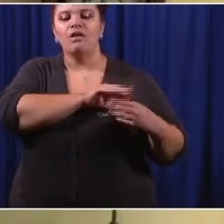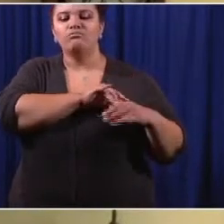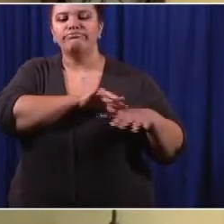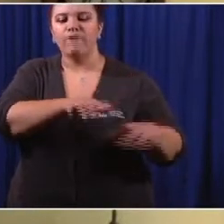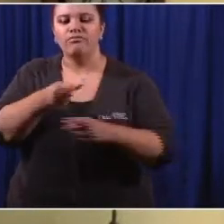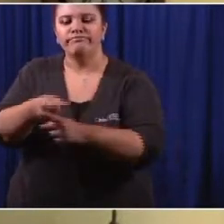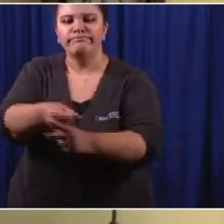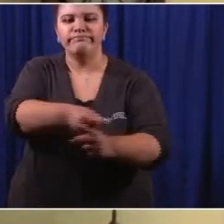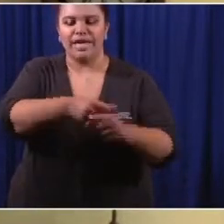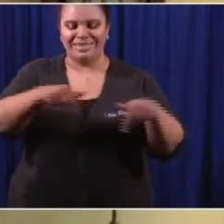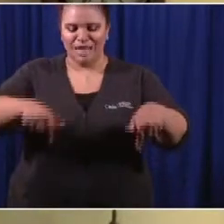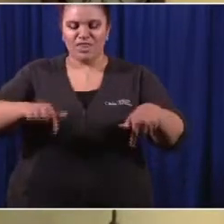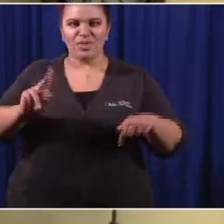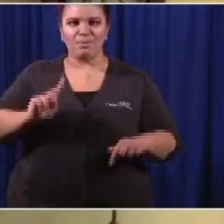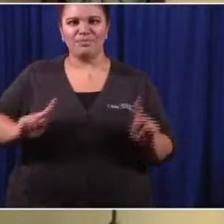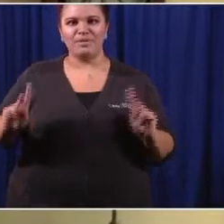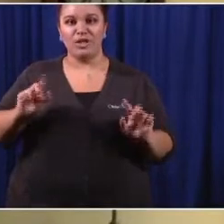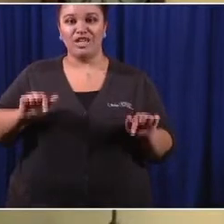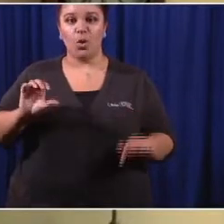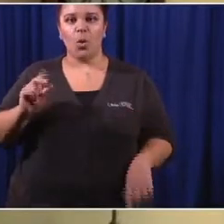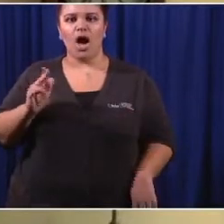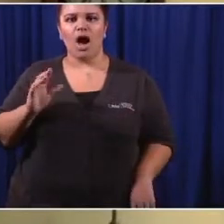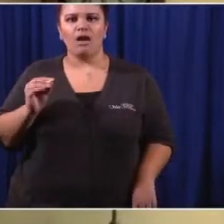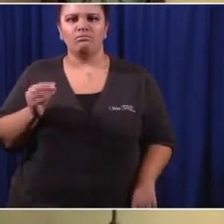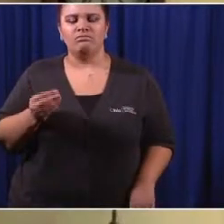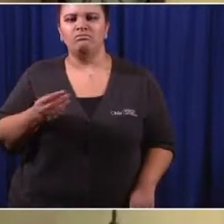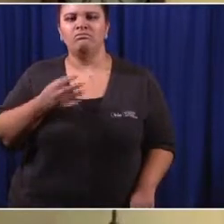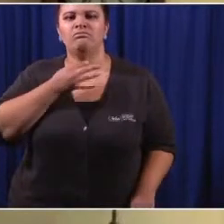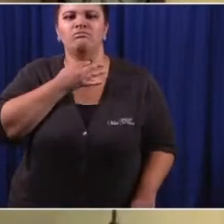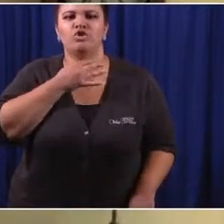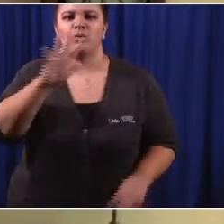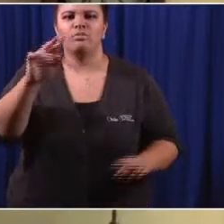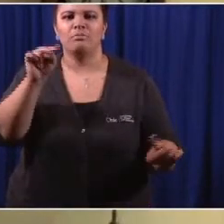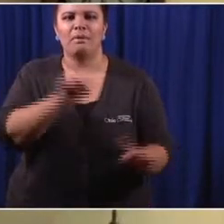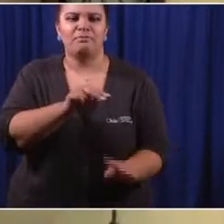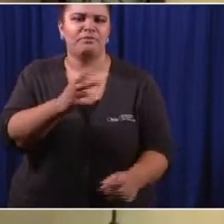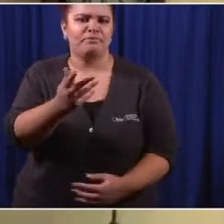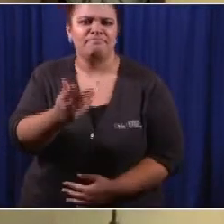Well, look, I'll let people make their own judgment on that. My focus has been on Ohio.